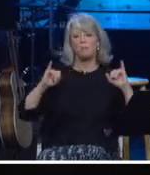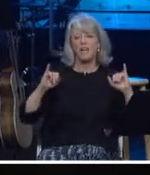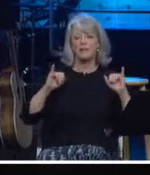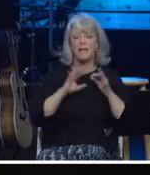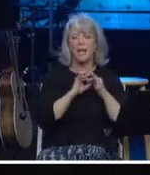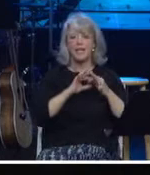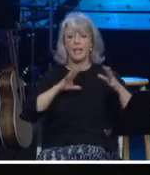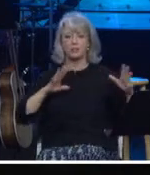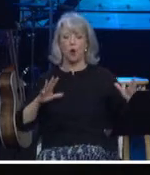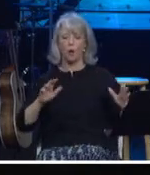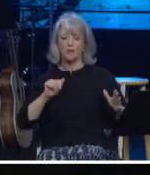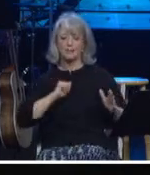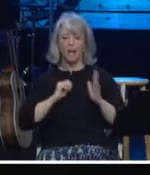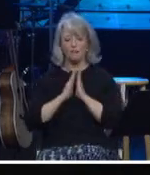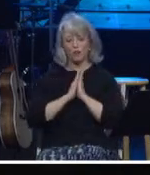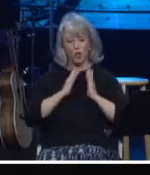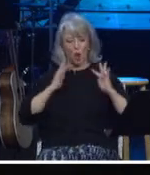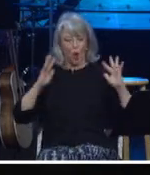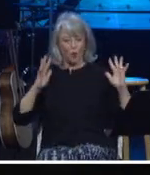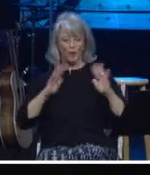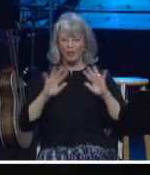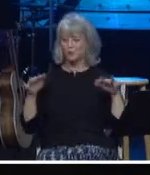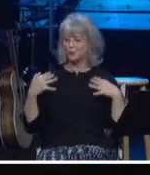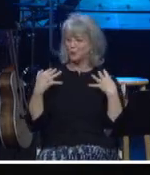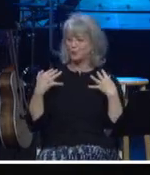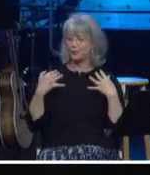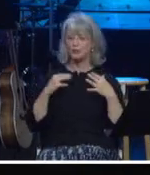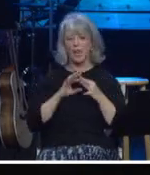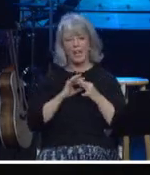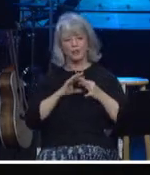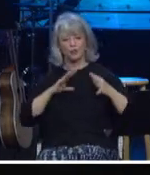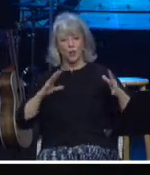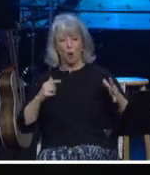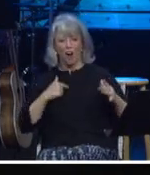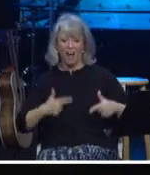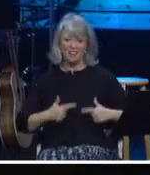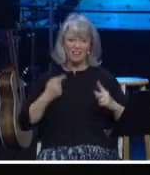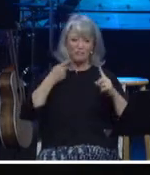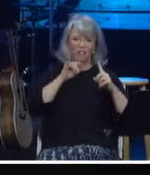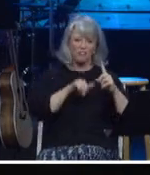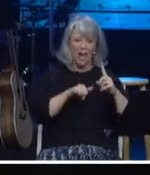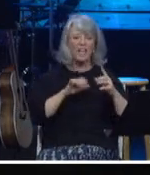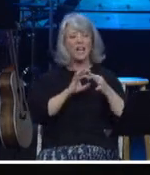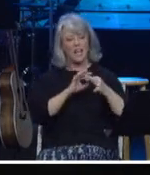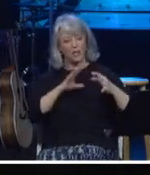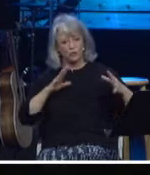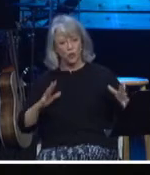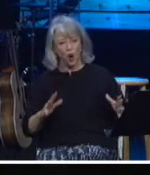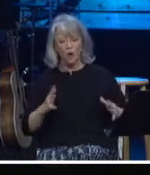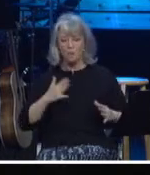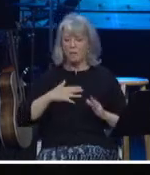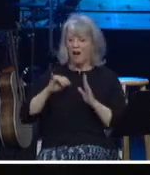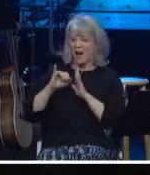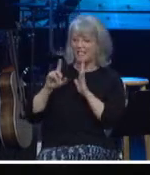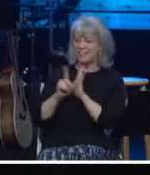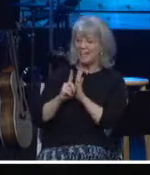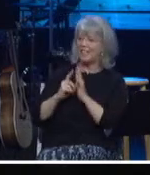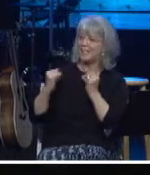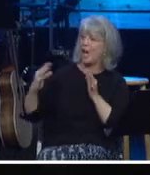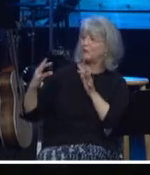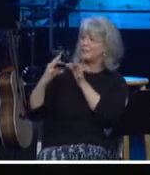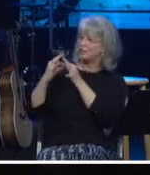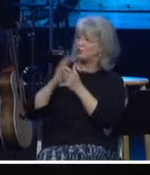all self-glory that you once lived for. You must find your identity in him, not in yourself any